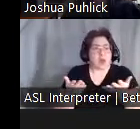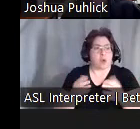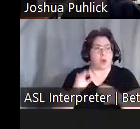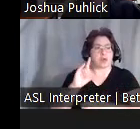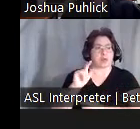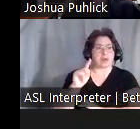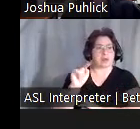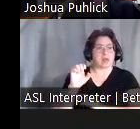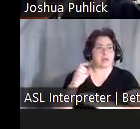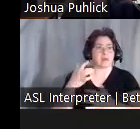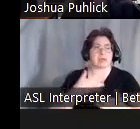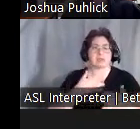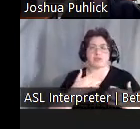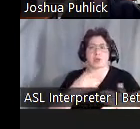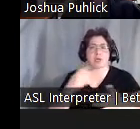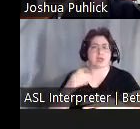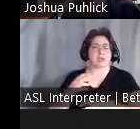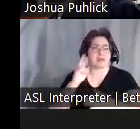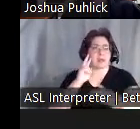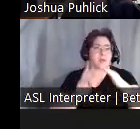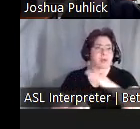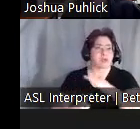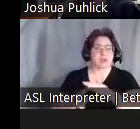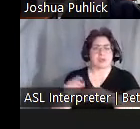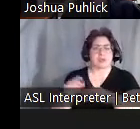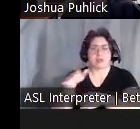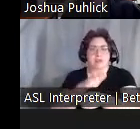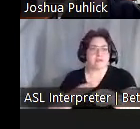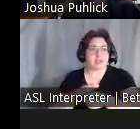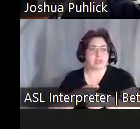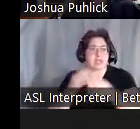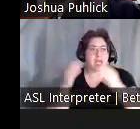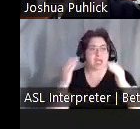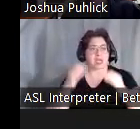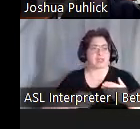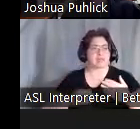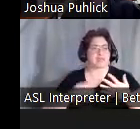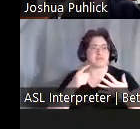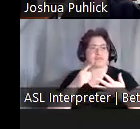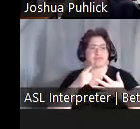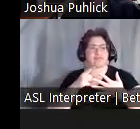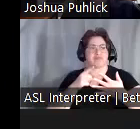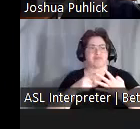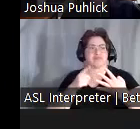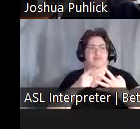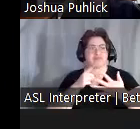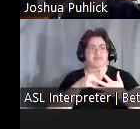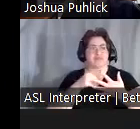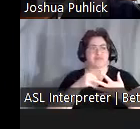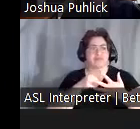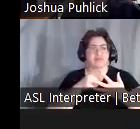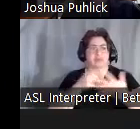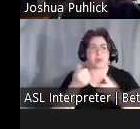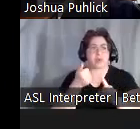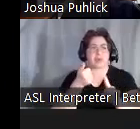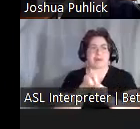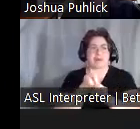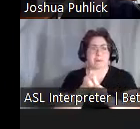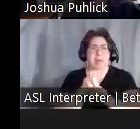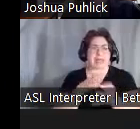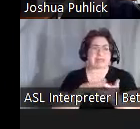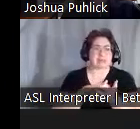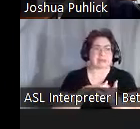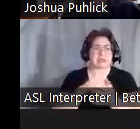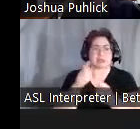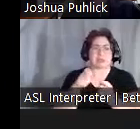and what impacts and vulnerabilities are specific to the region? Things that we've identified here, we